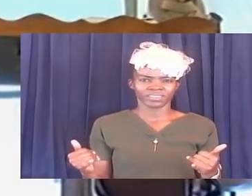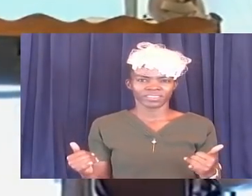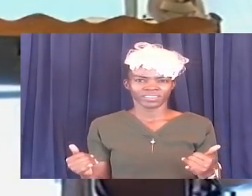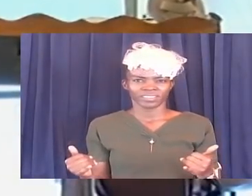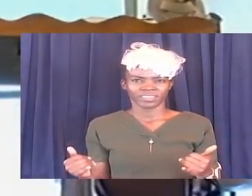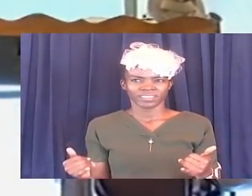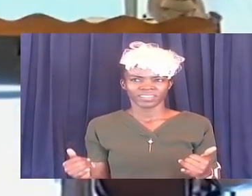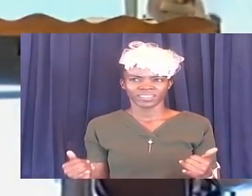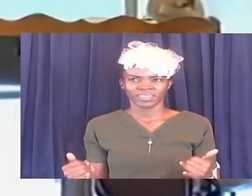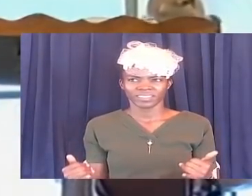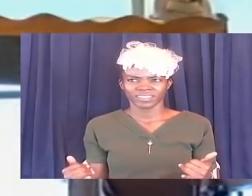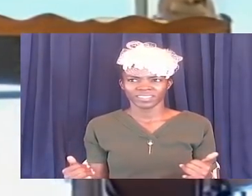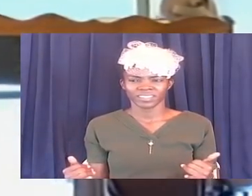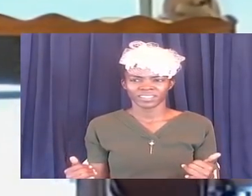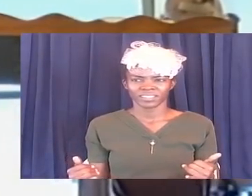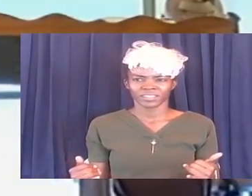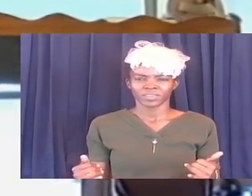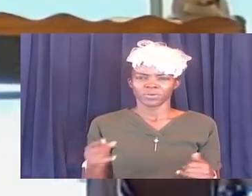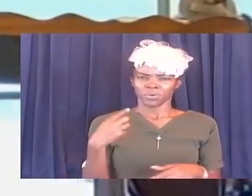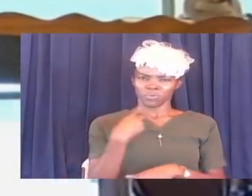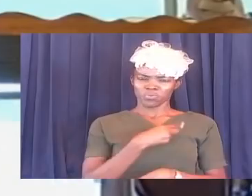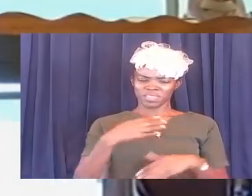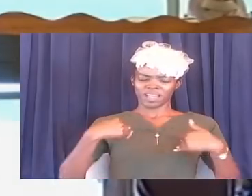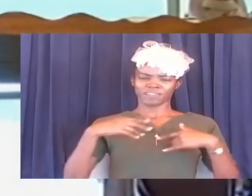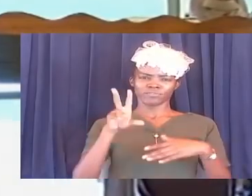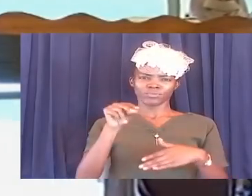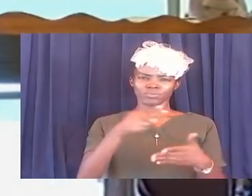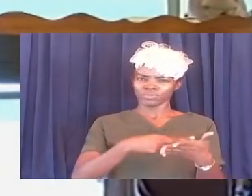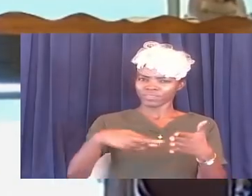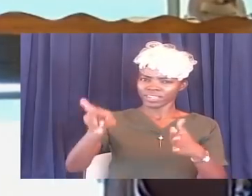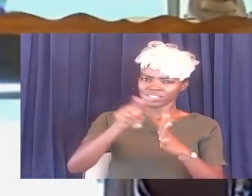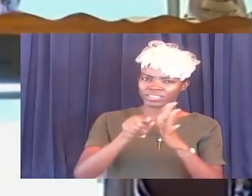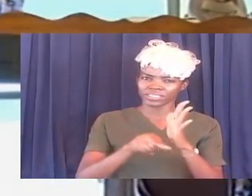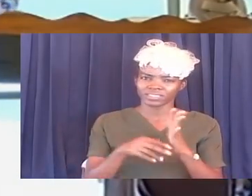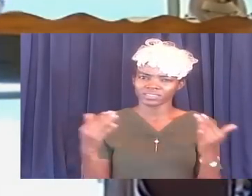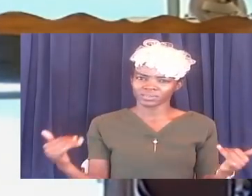with righteousness. And a compromise.